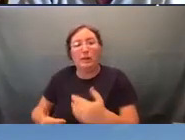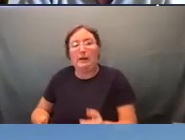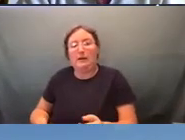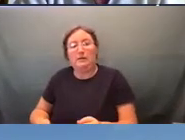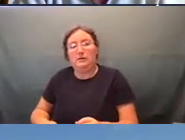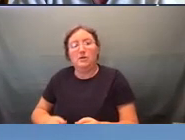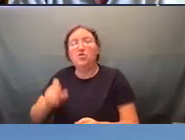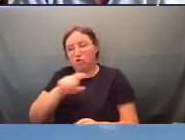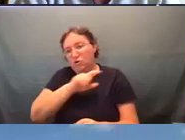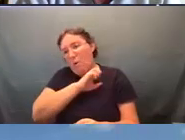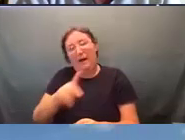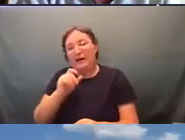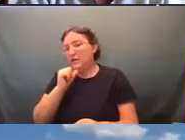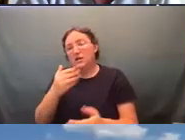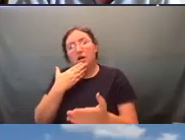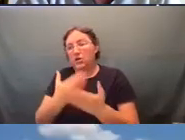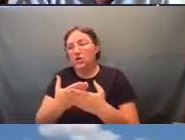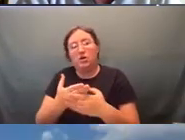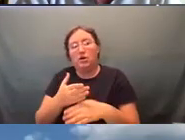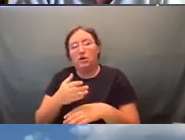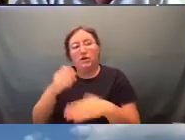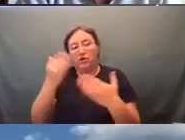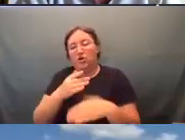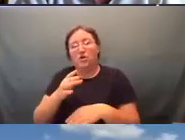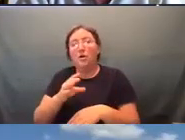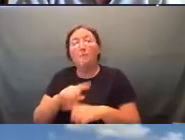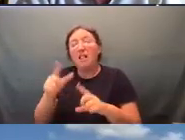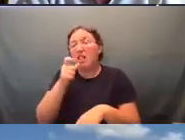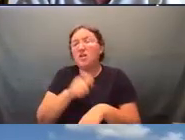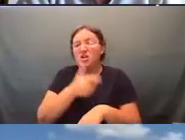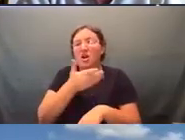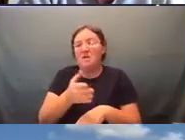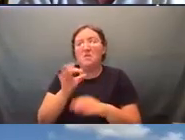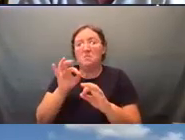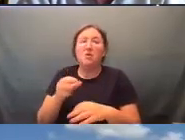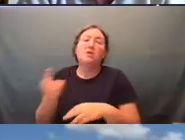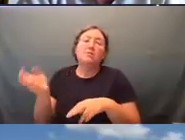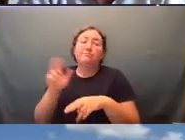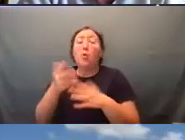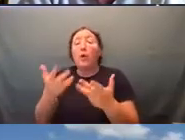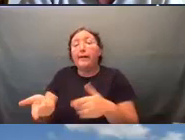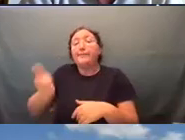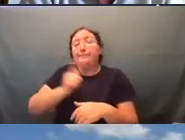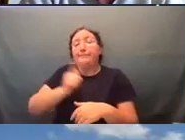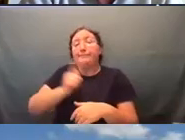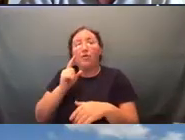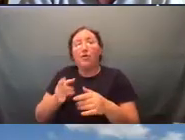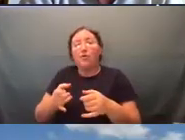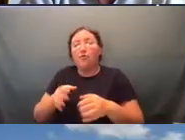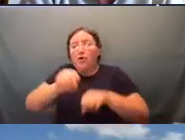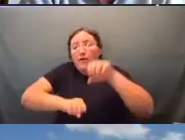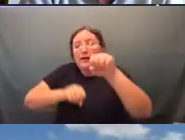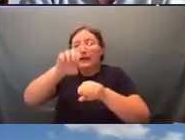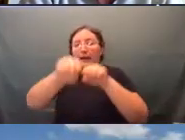back down. Not a fun hike to do in the dark. So we're waiting in line for these cables, and this is probably